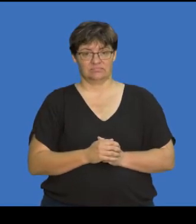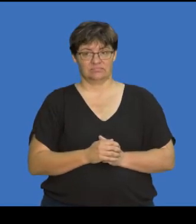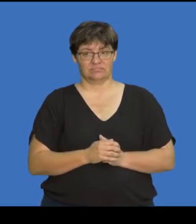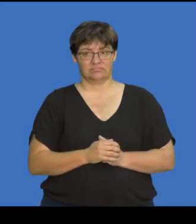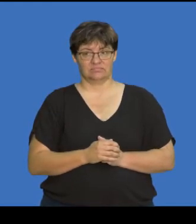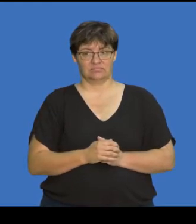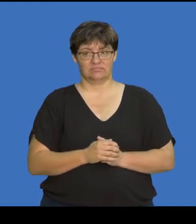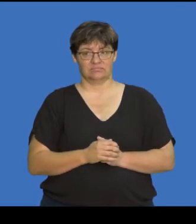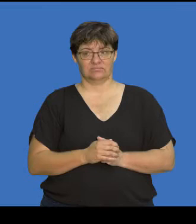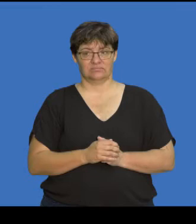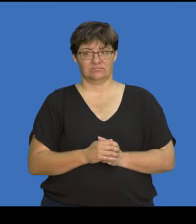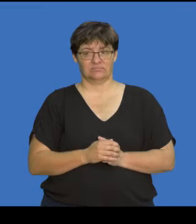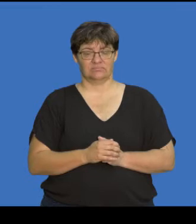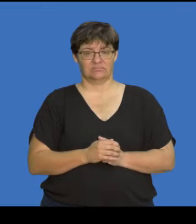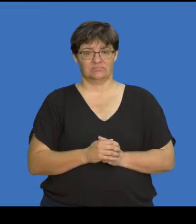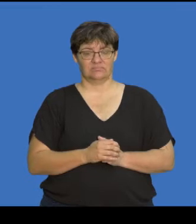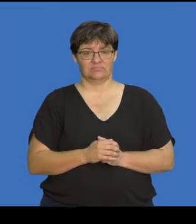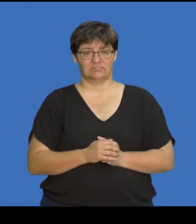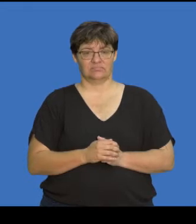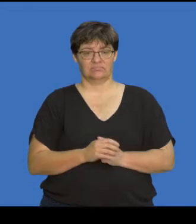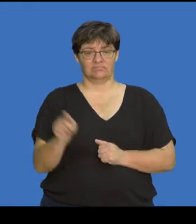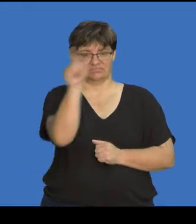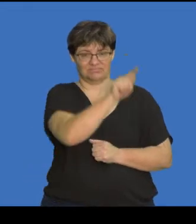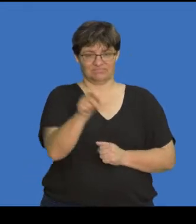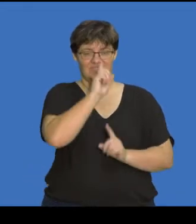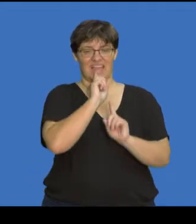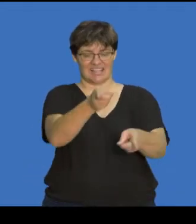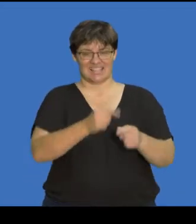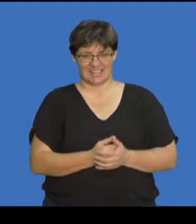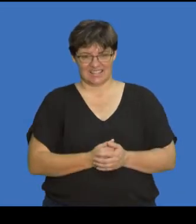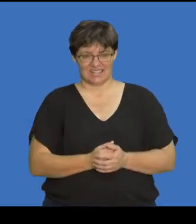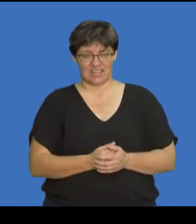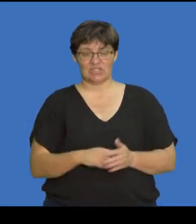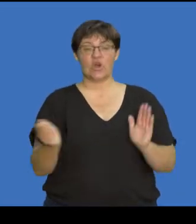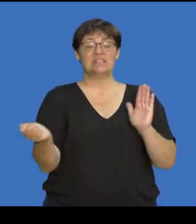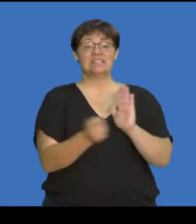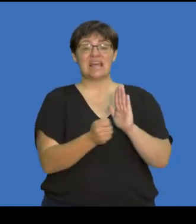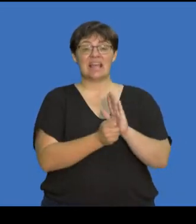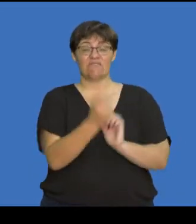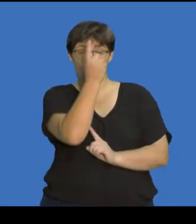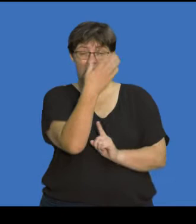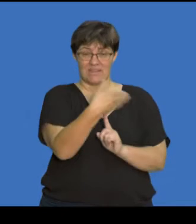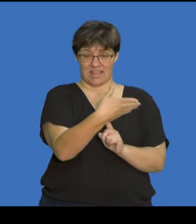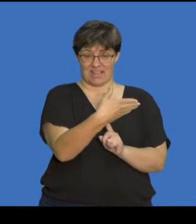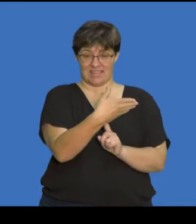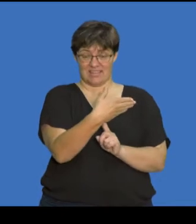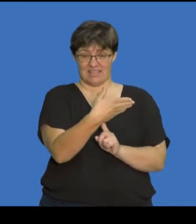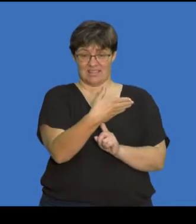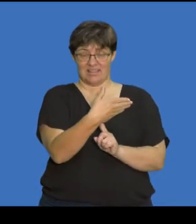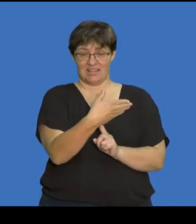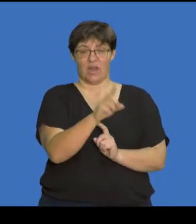Where we go? Where's our slide? Here we go. There's my answer. So your selling price per flag amounted